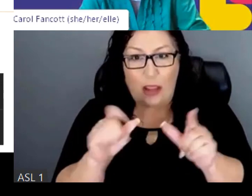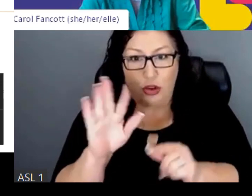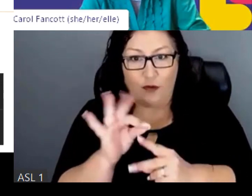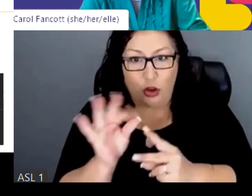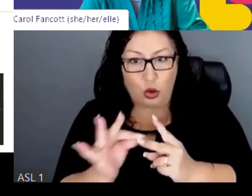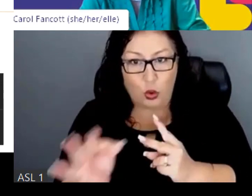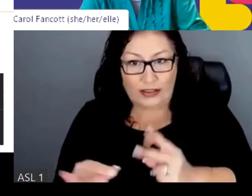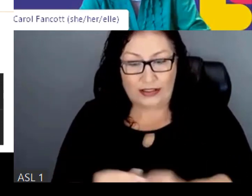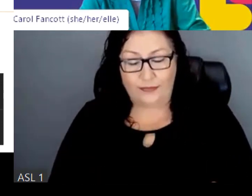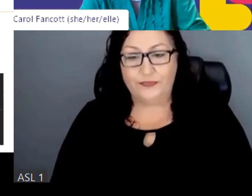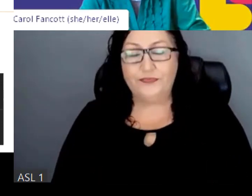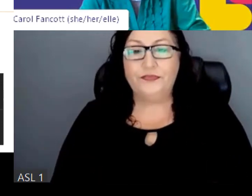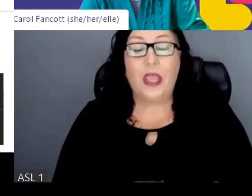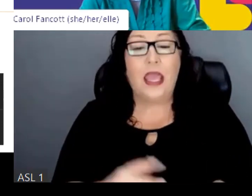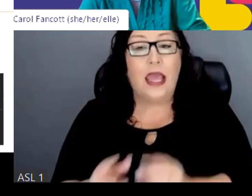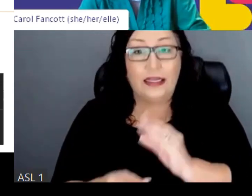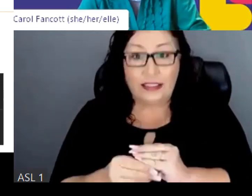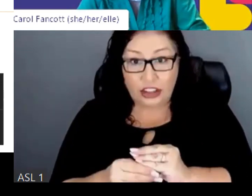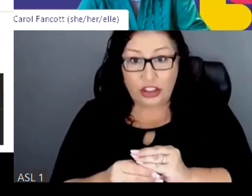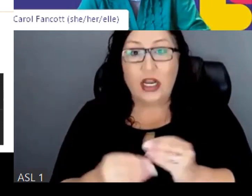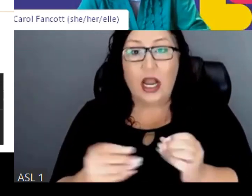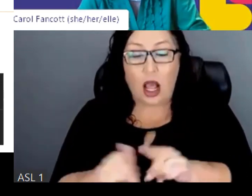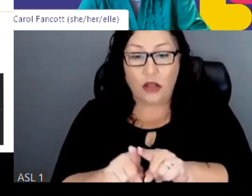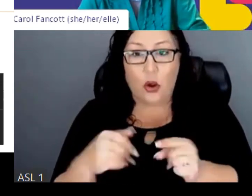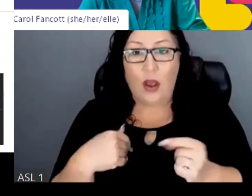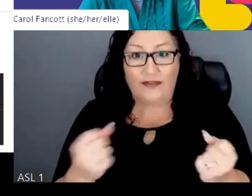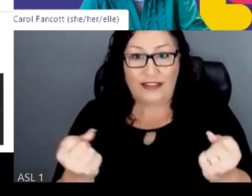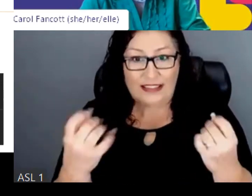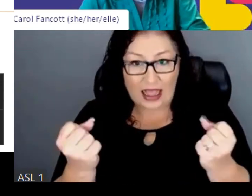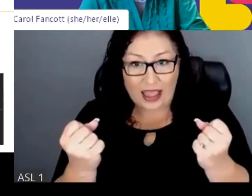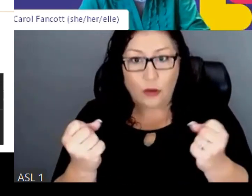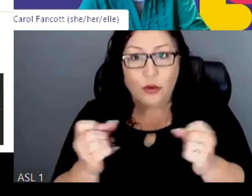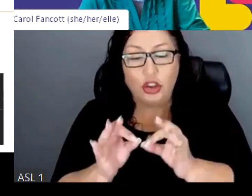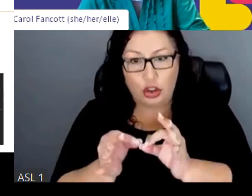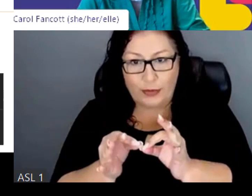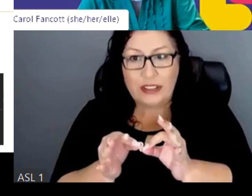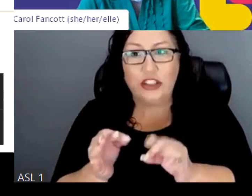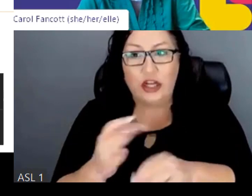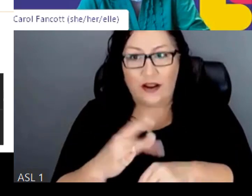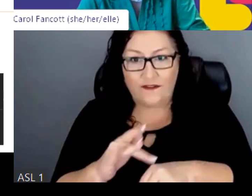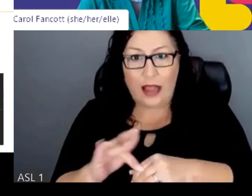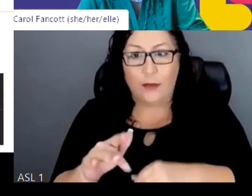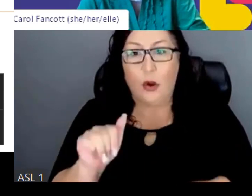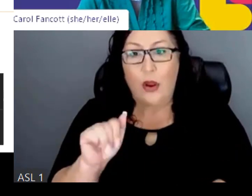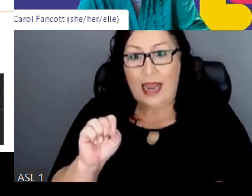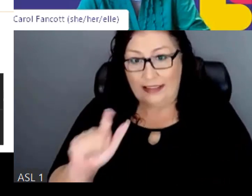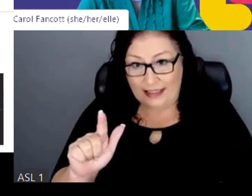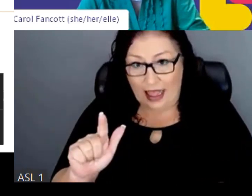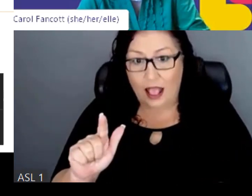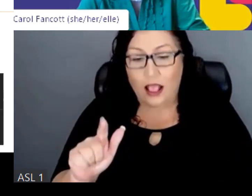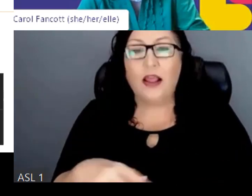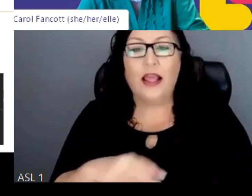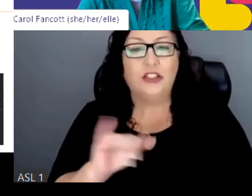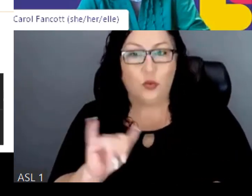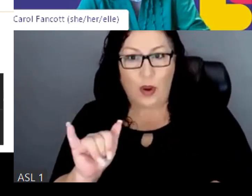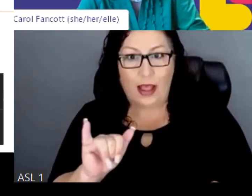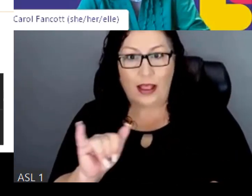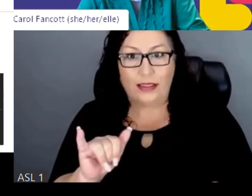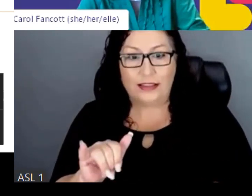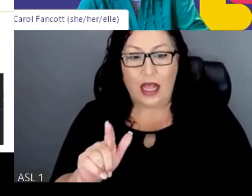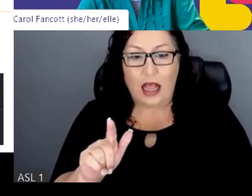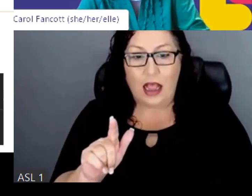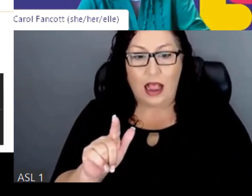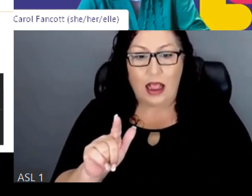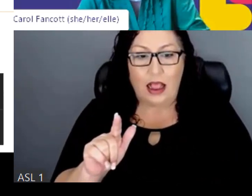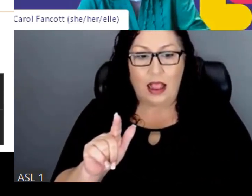in the language of your choice. In addition, sign language interpretation is available in American Sign Language